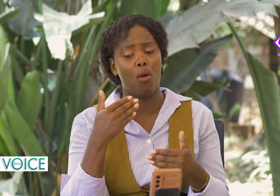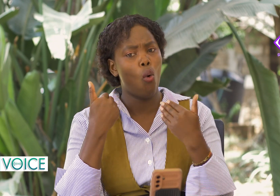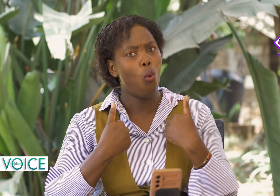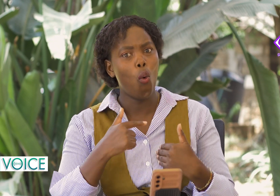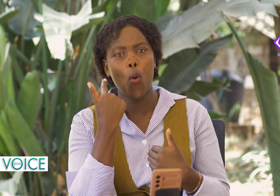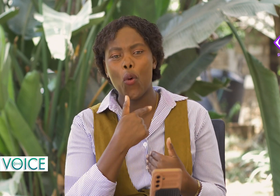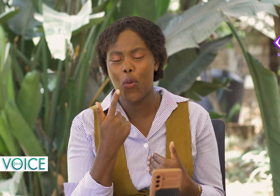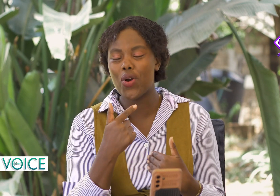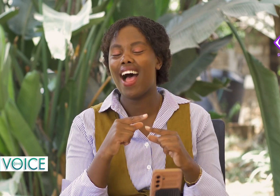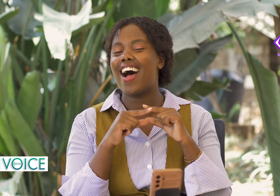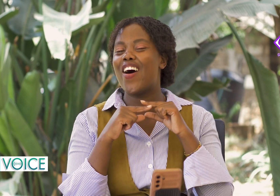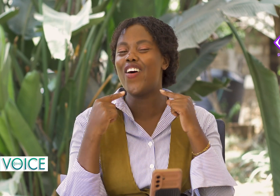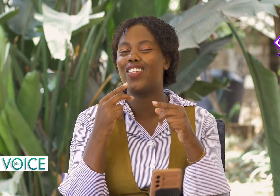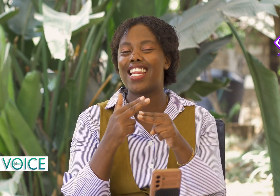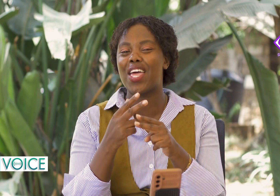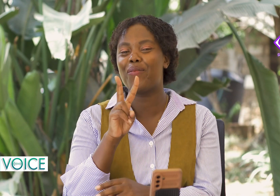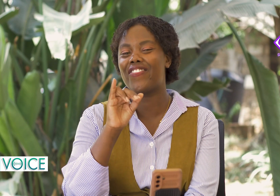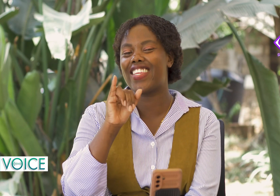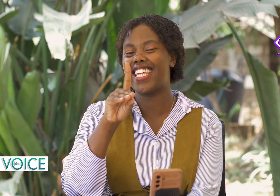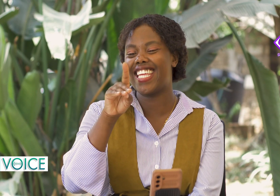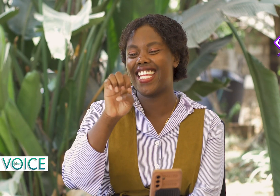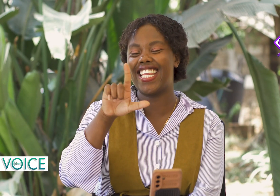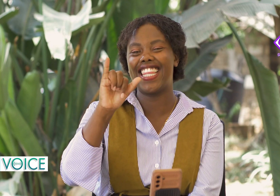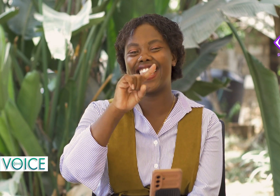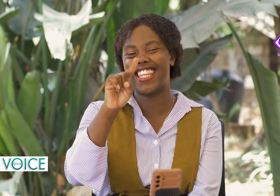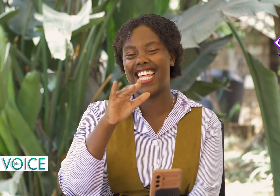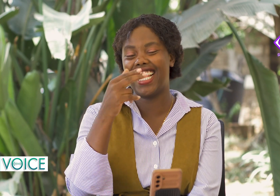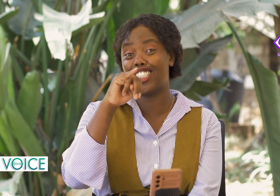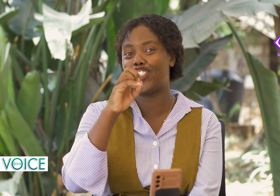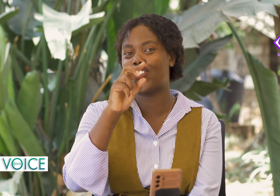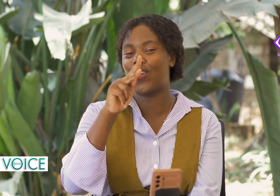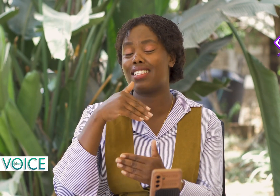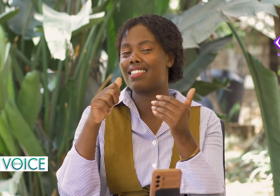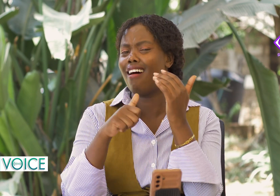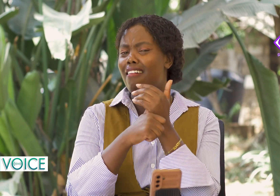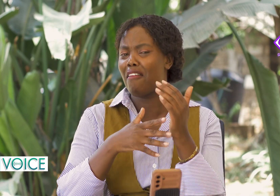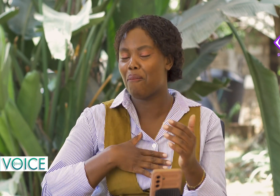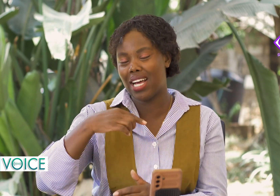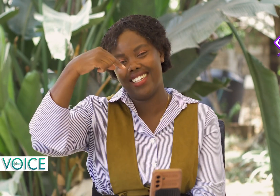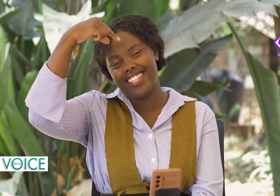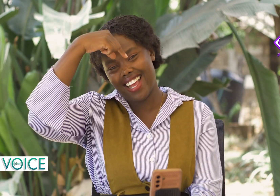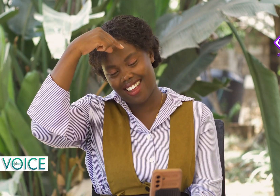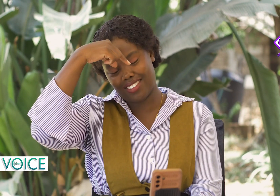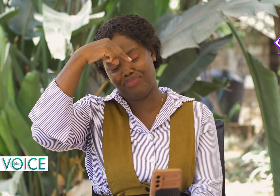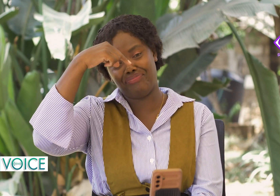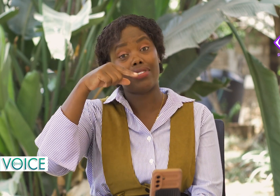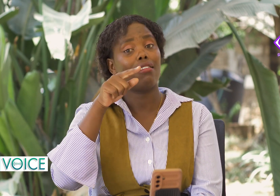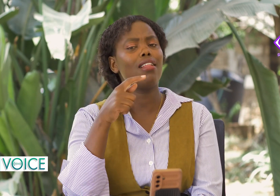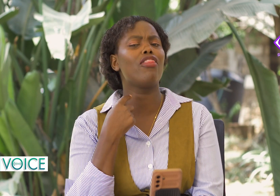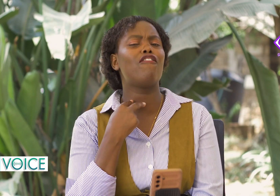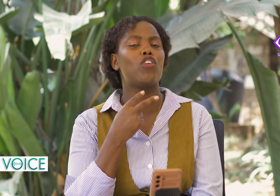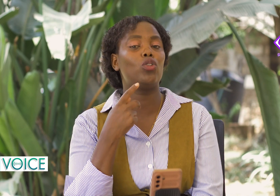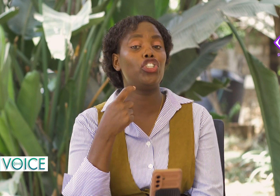With me, your host, Videlis Njoki, and that is my sign name.